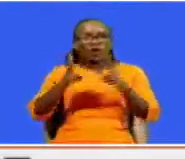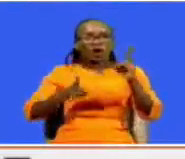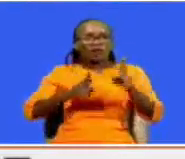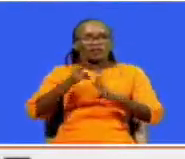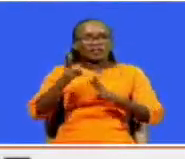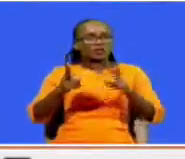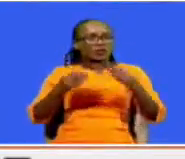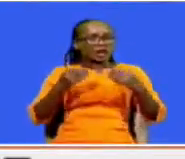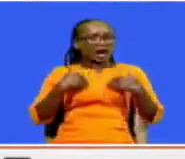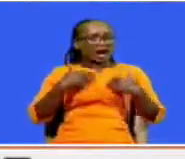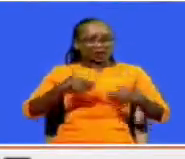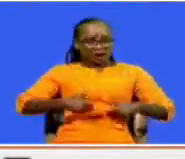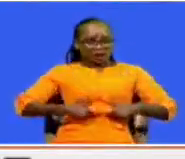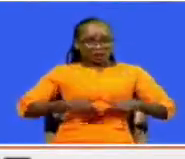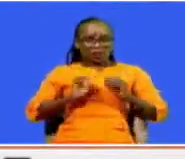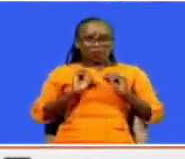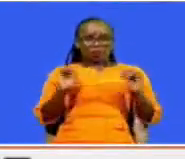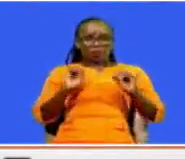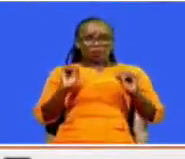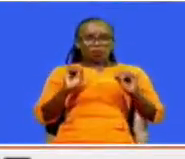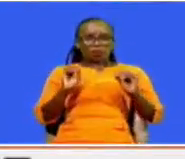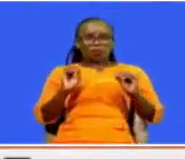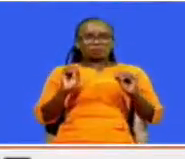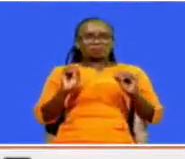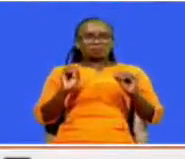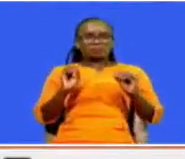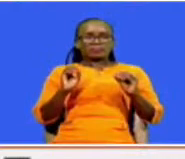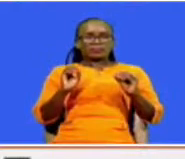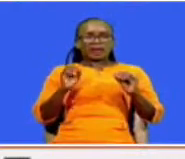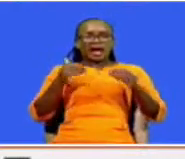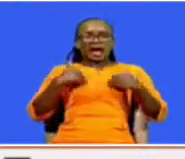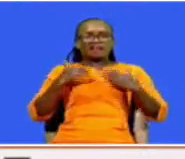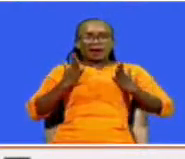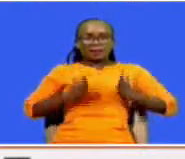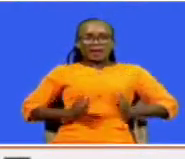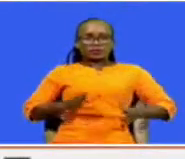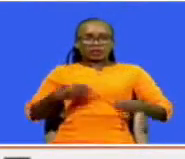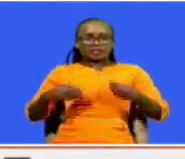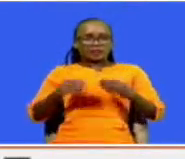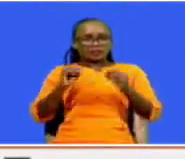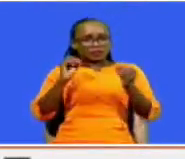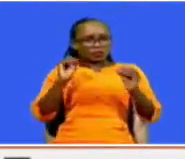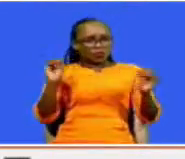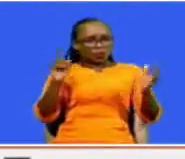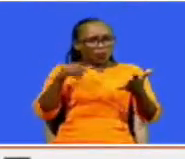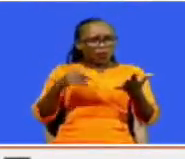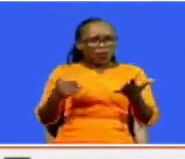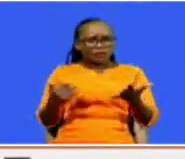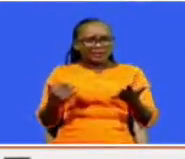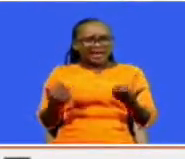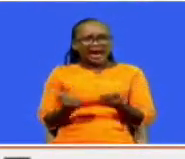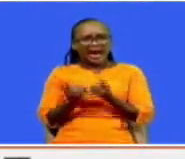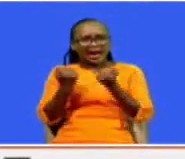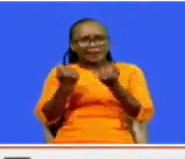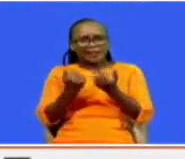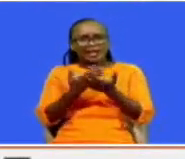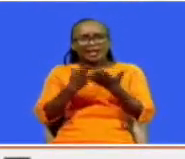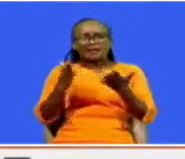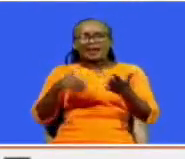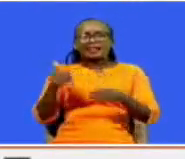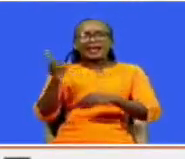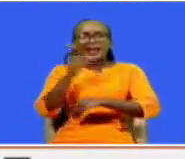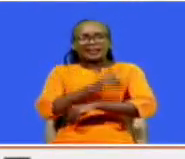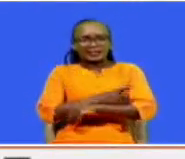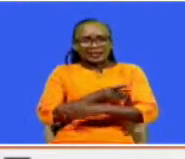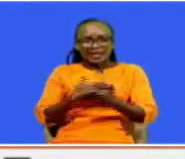we do not have a youth. We do not even have persons with disabilities. What went wrong? We are going every other day,